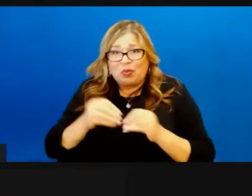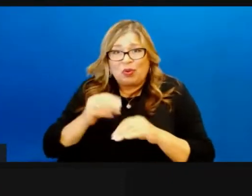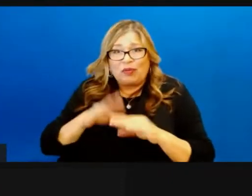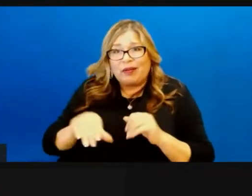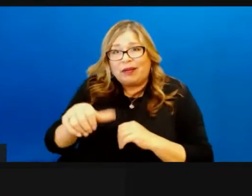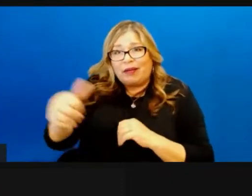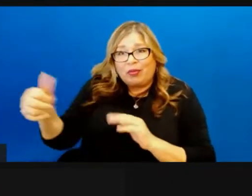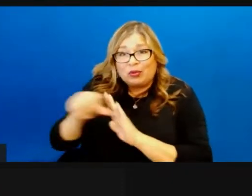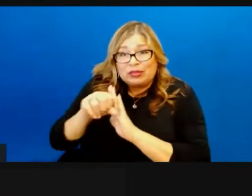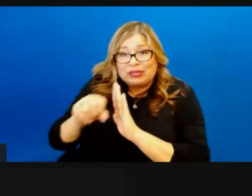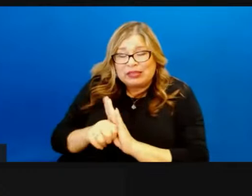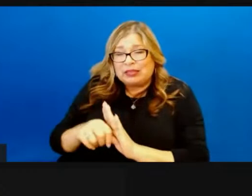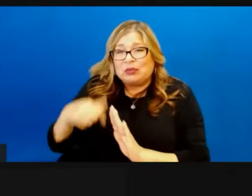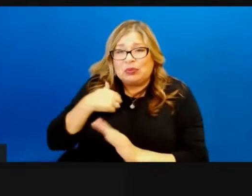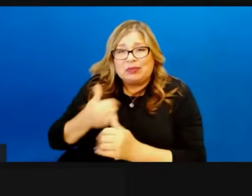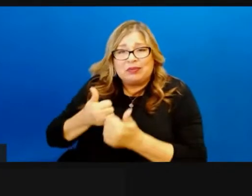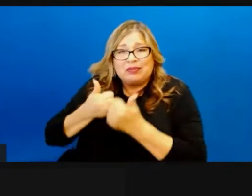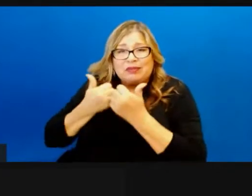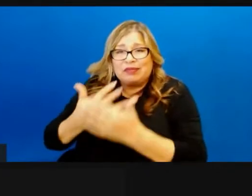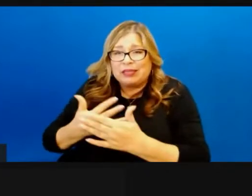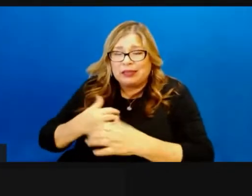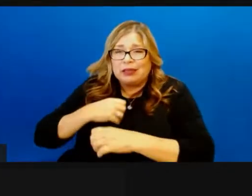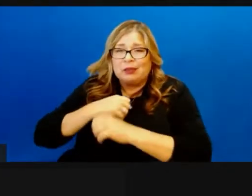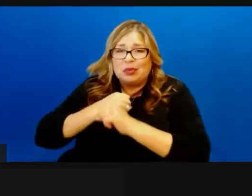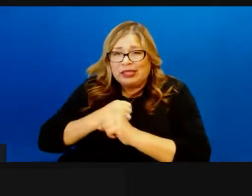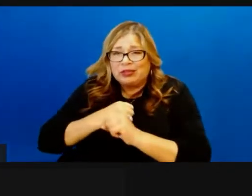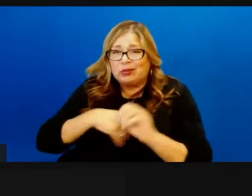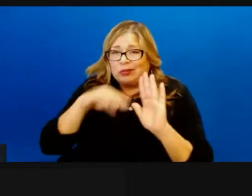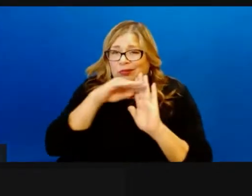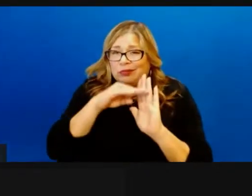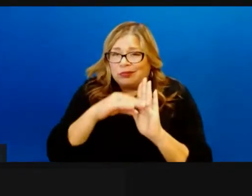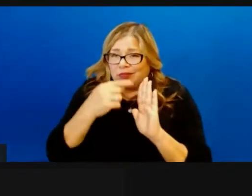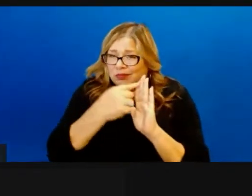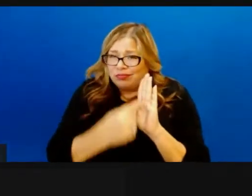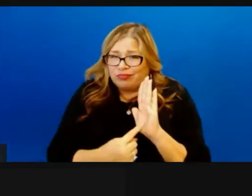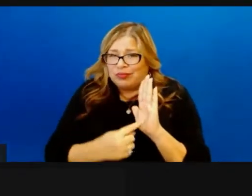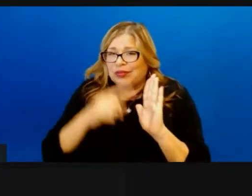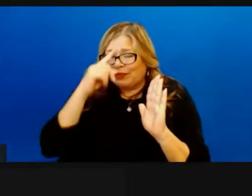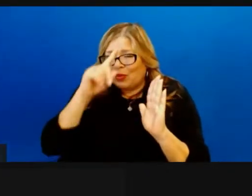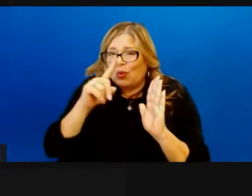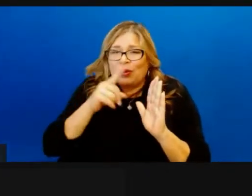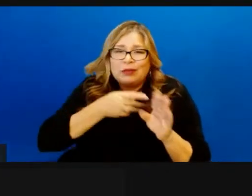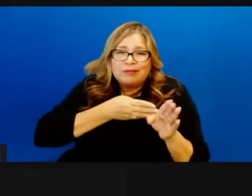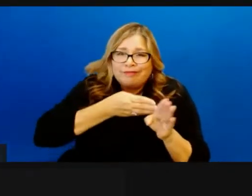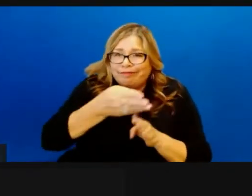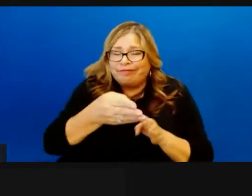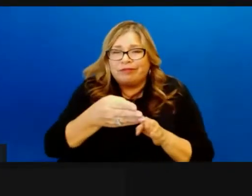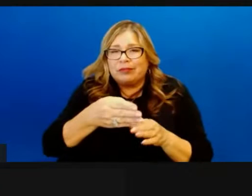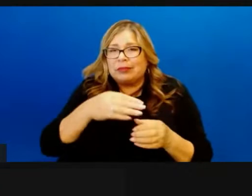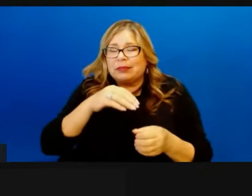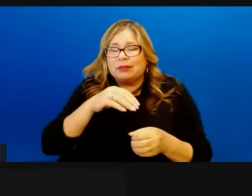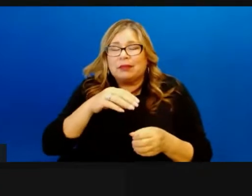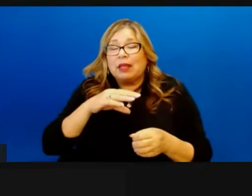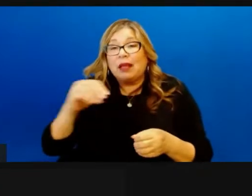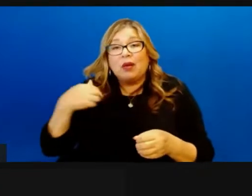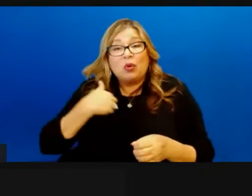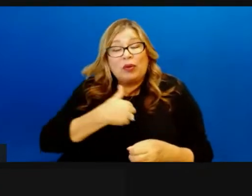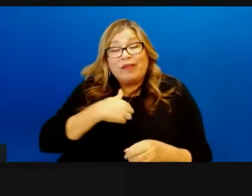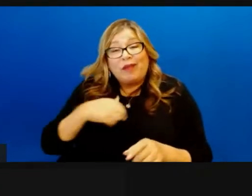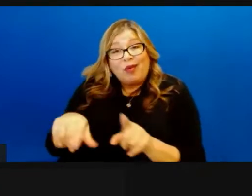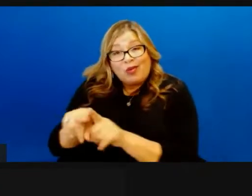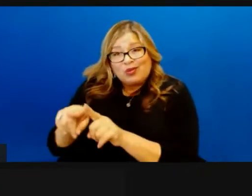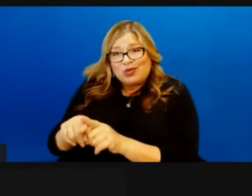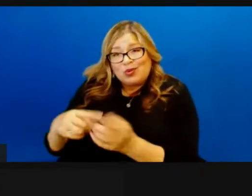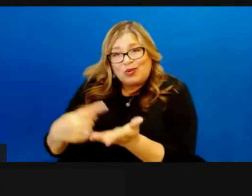that blanket protection, blanket approach across the state. And we have always talked about how not just at the